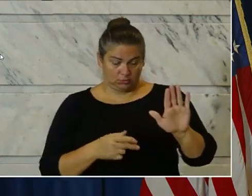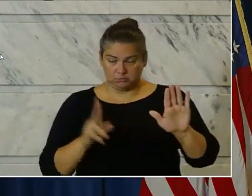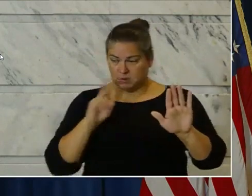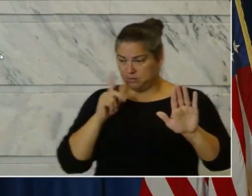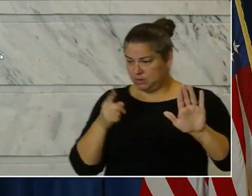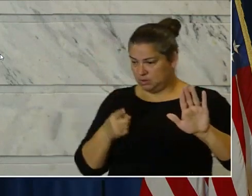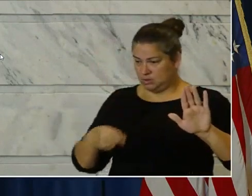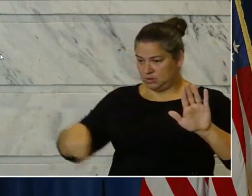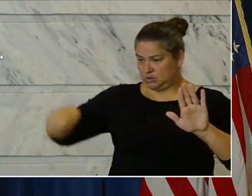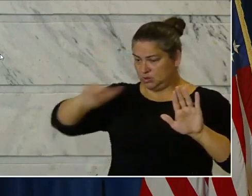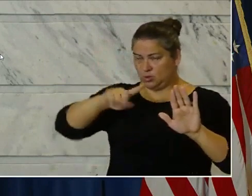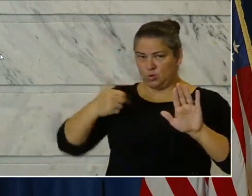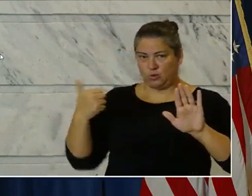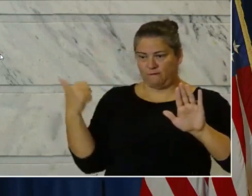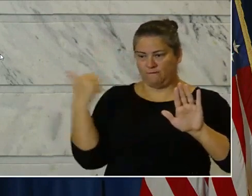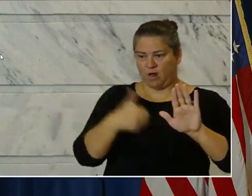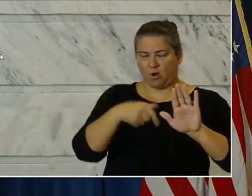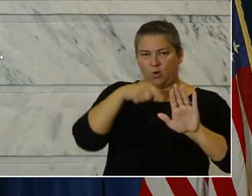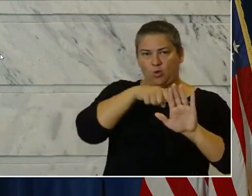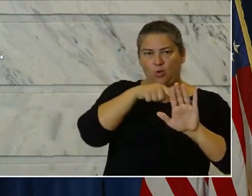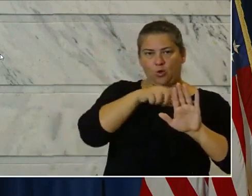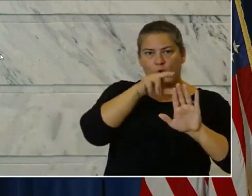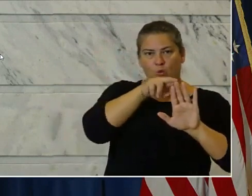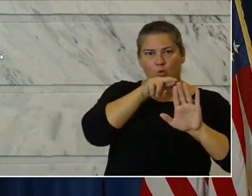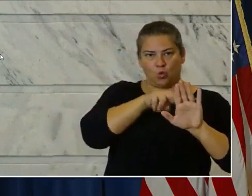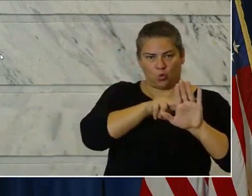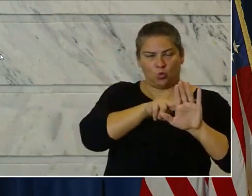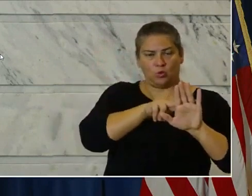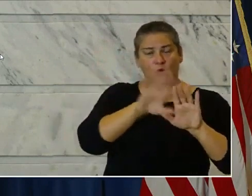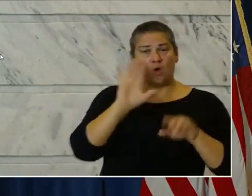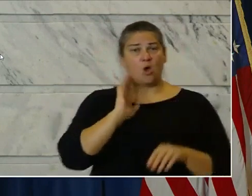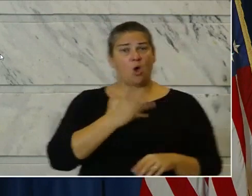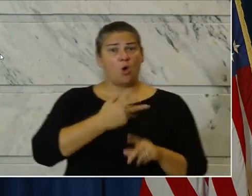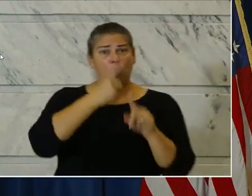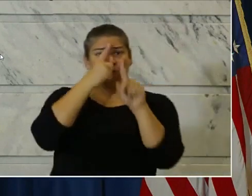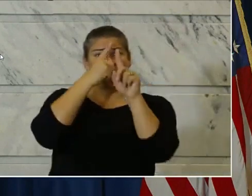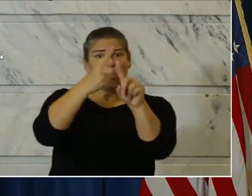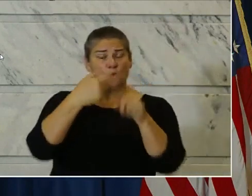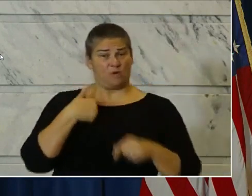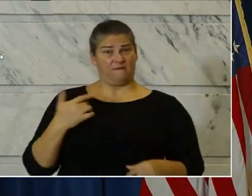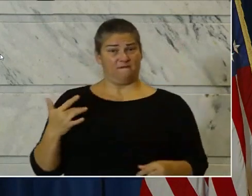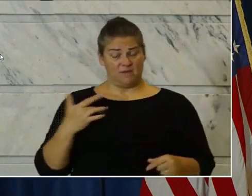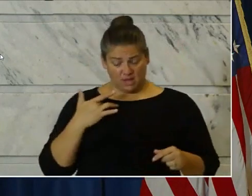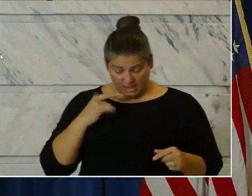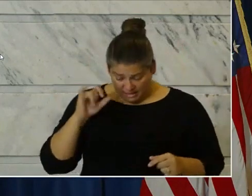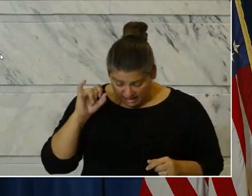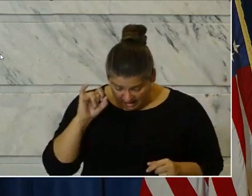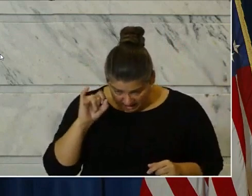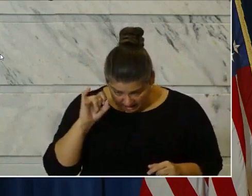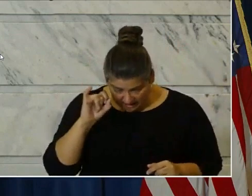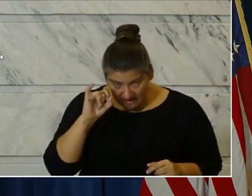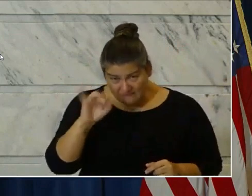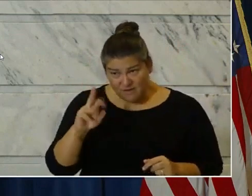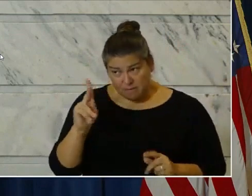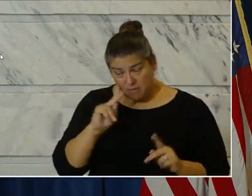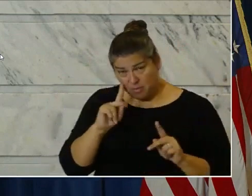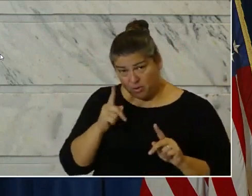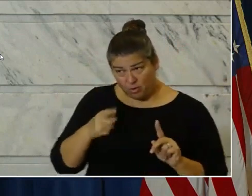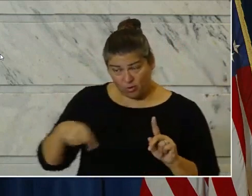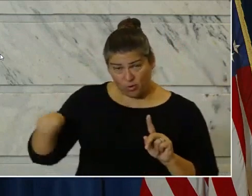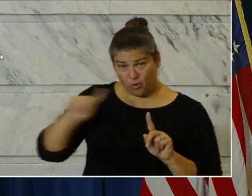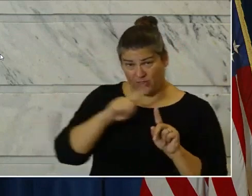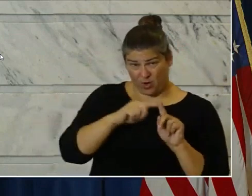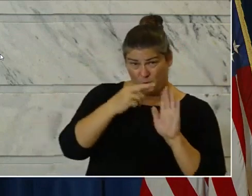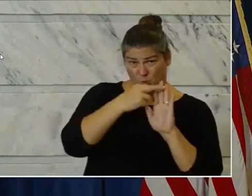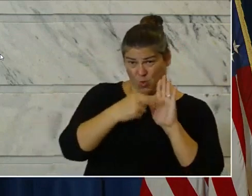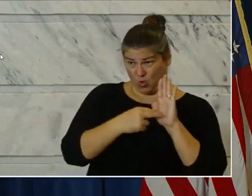a little bit. Our goal and our belief is that if we can get people wearing masks, if we can get them social distancing, if we can